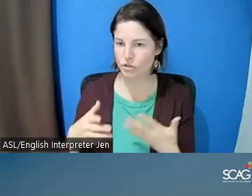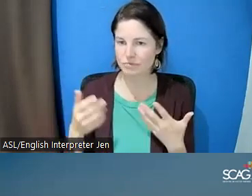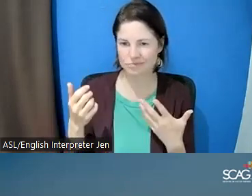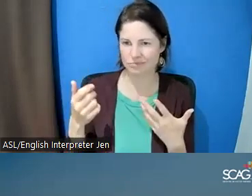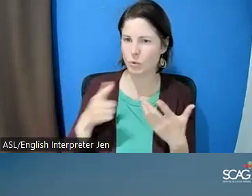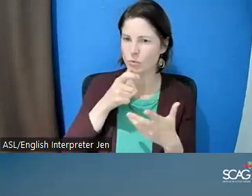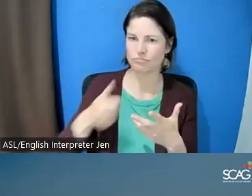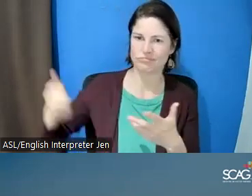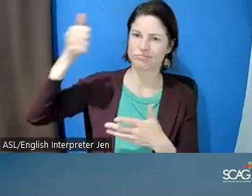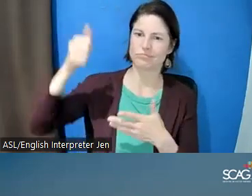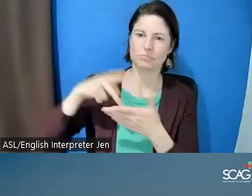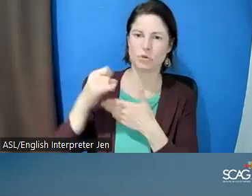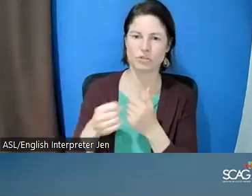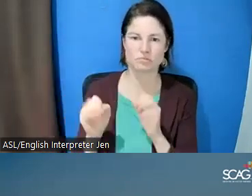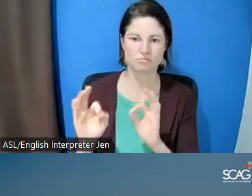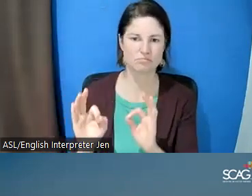All right.